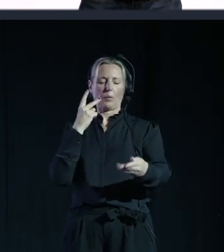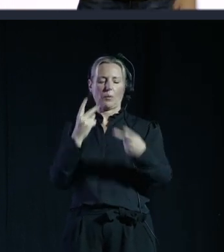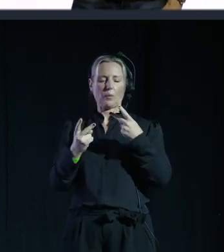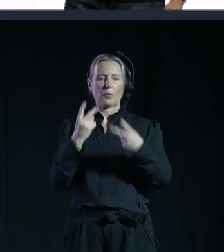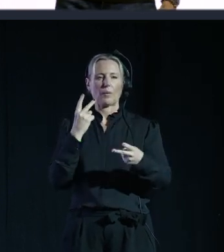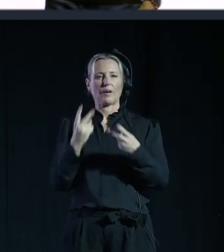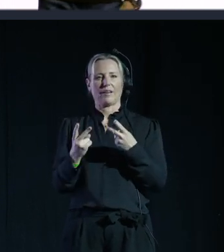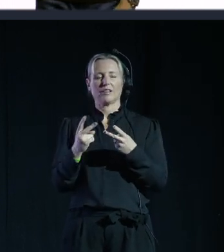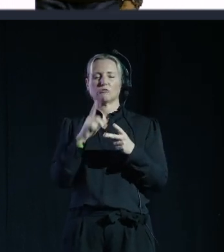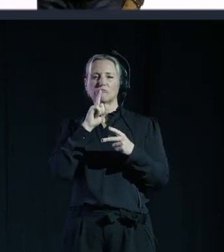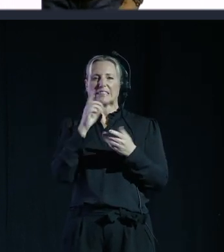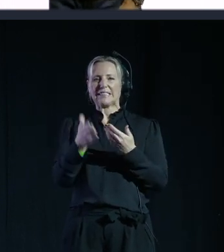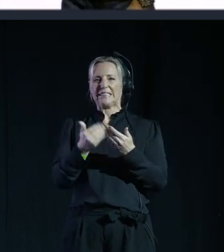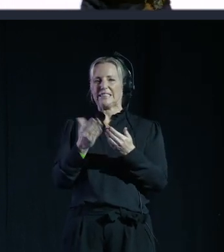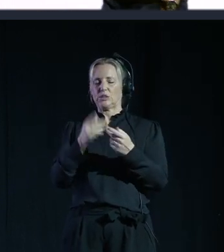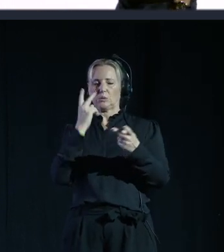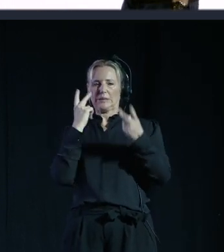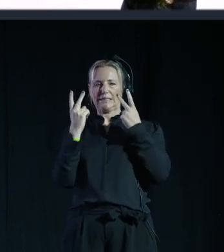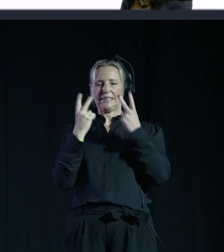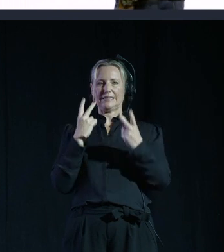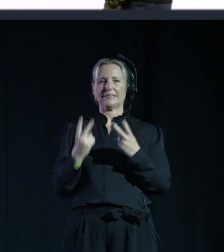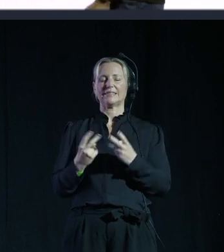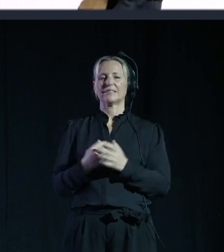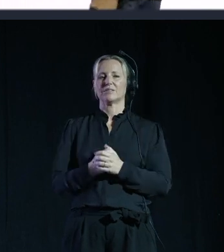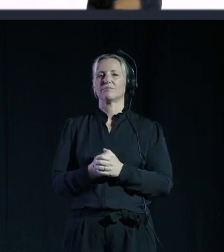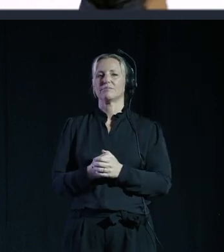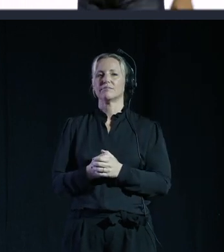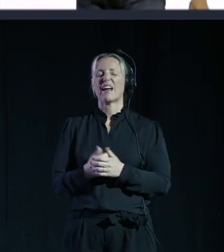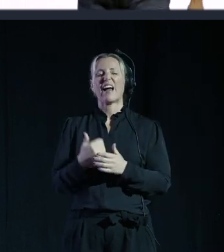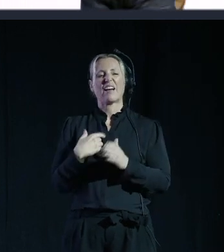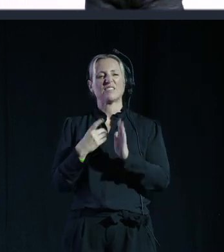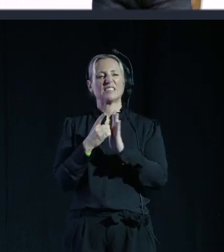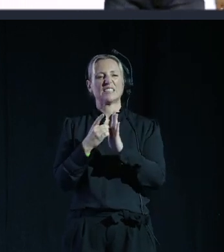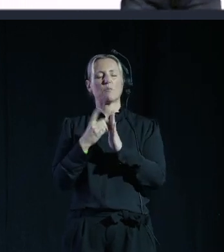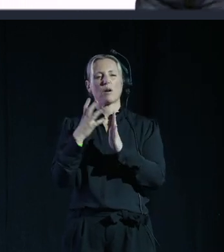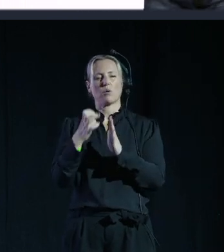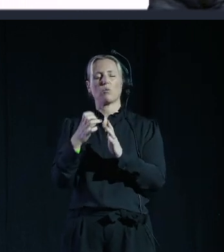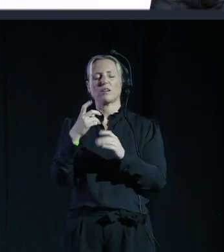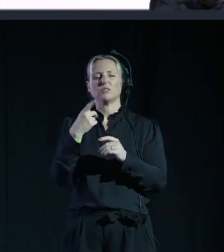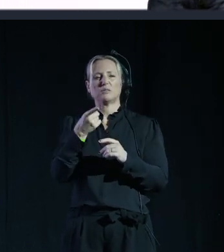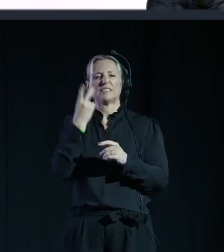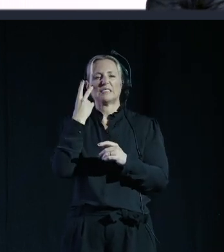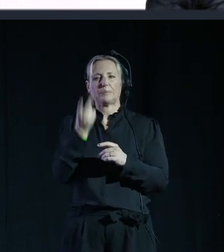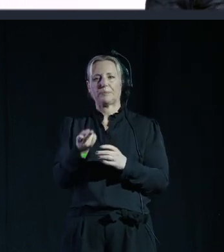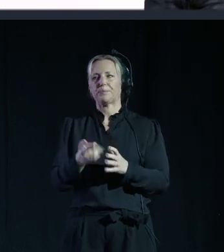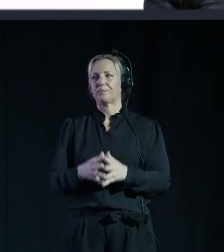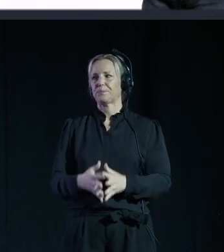nice visual way. So I have a little demo for you, and I thought we'd take a quick peek.